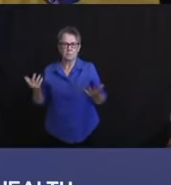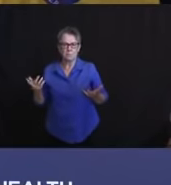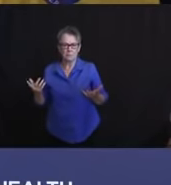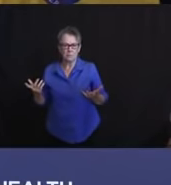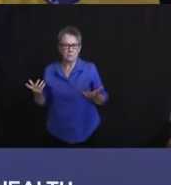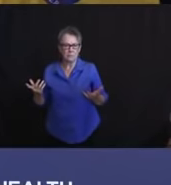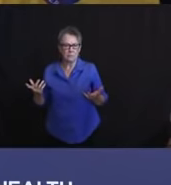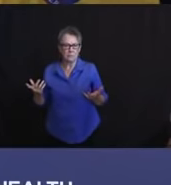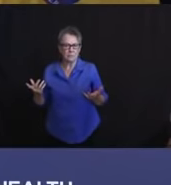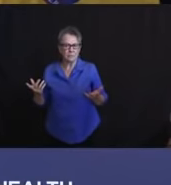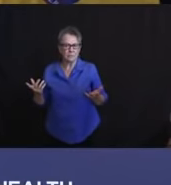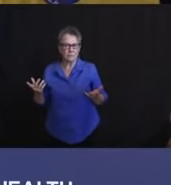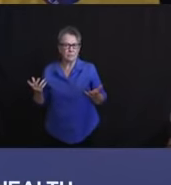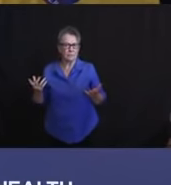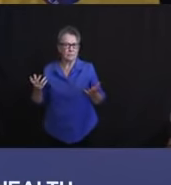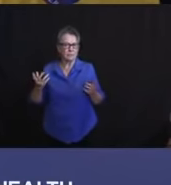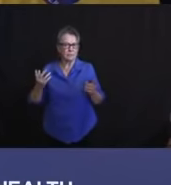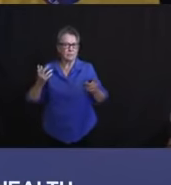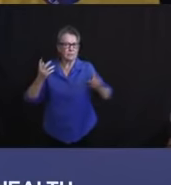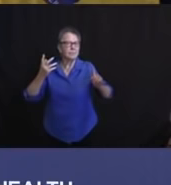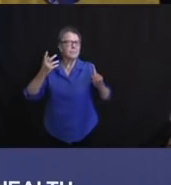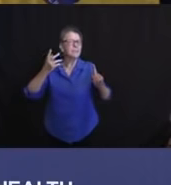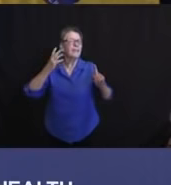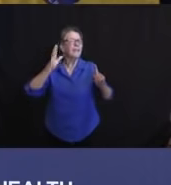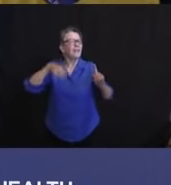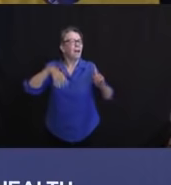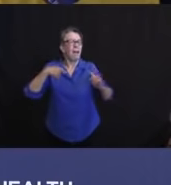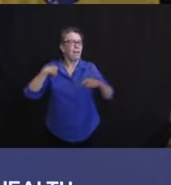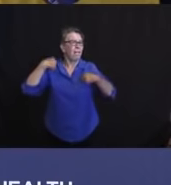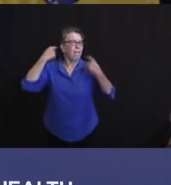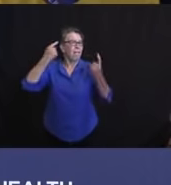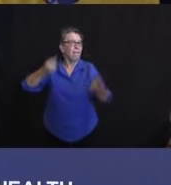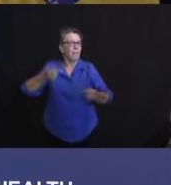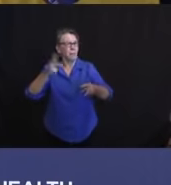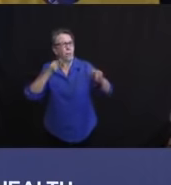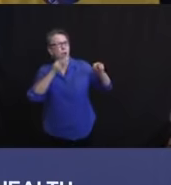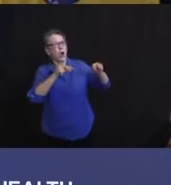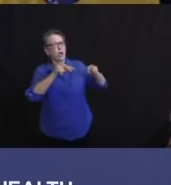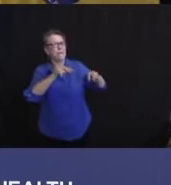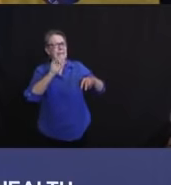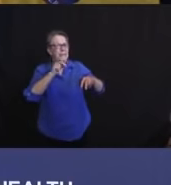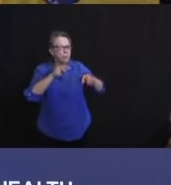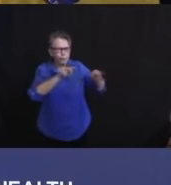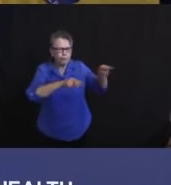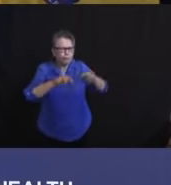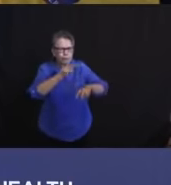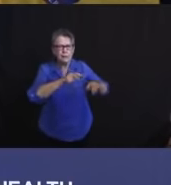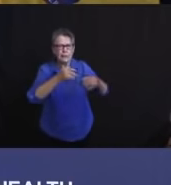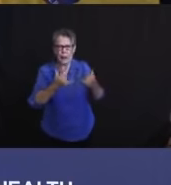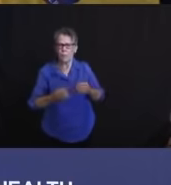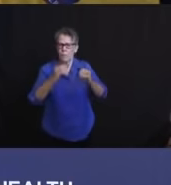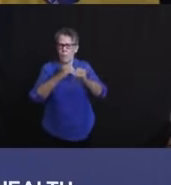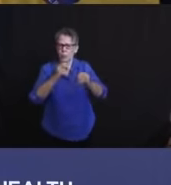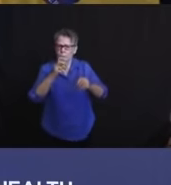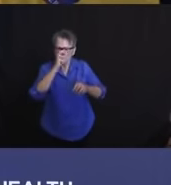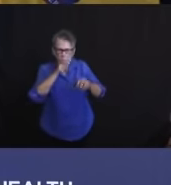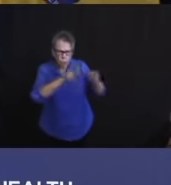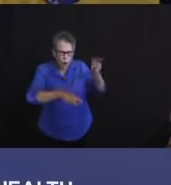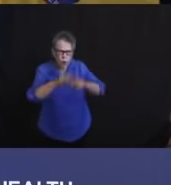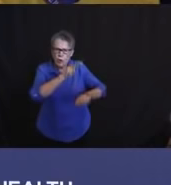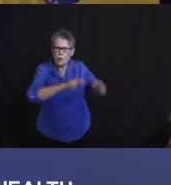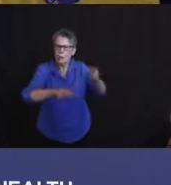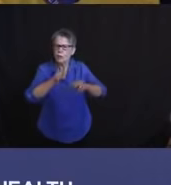entities in our state, if not our country. And so the operators have been working really well with the unions, and that's a good